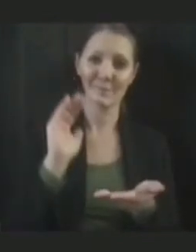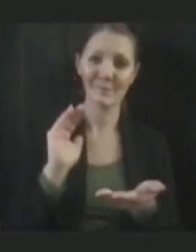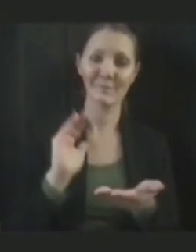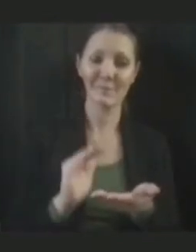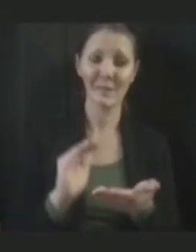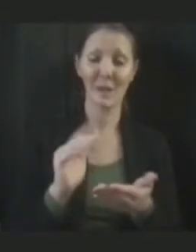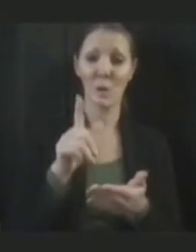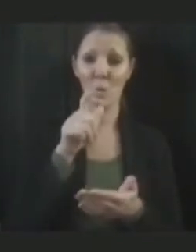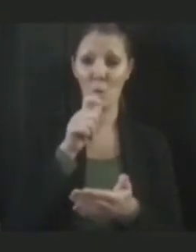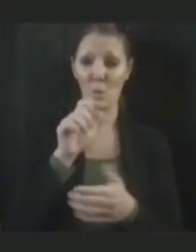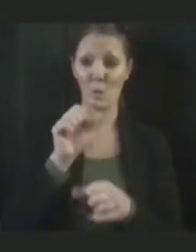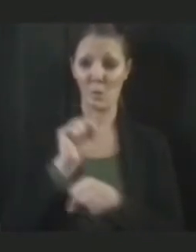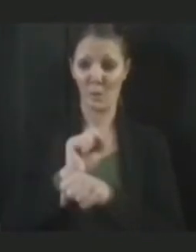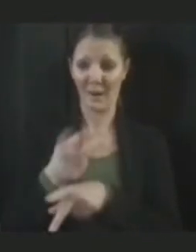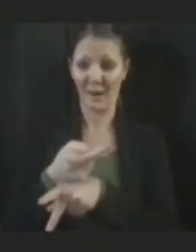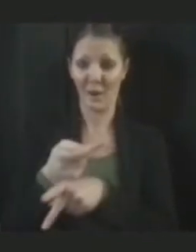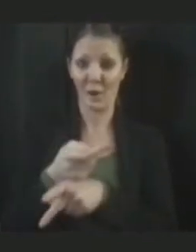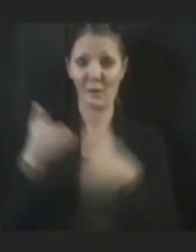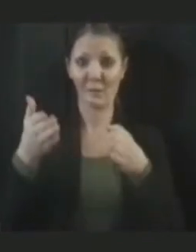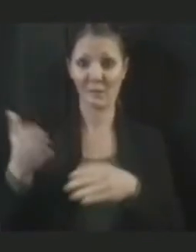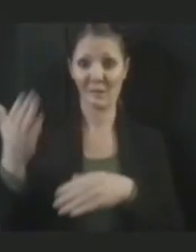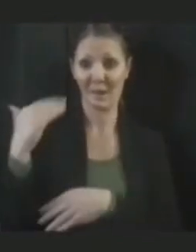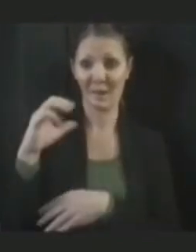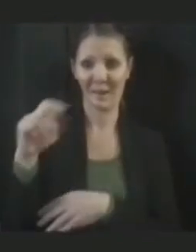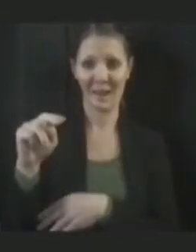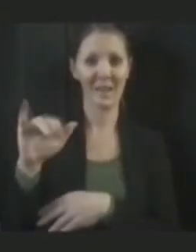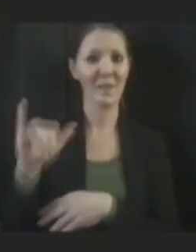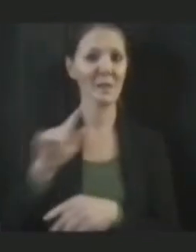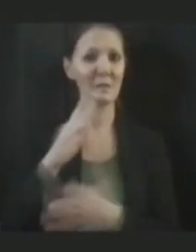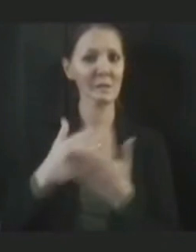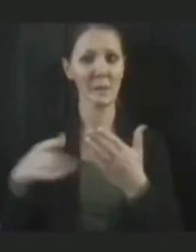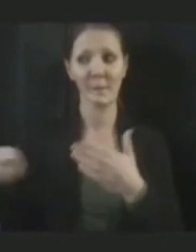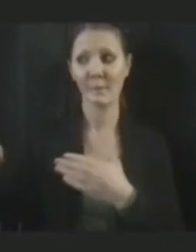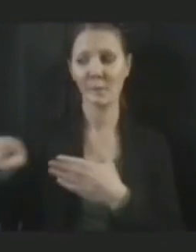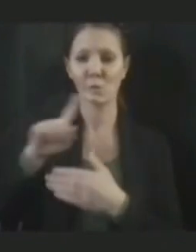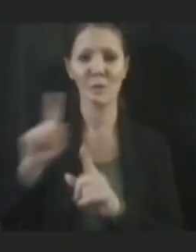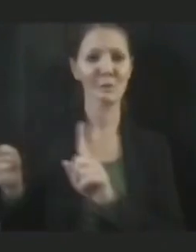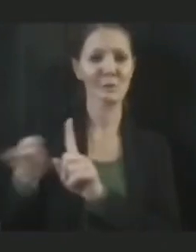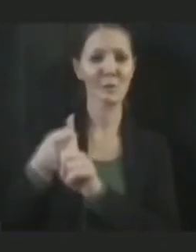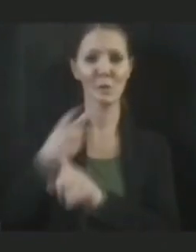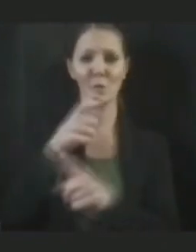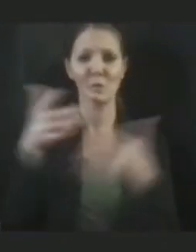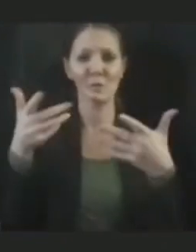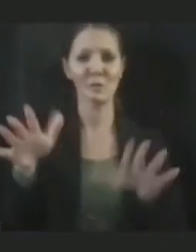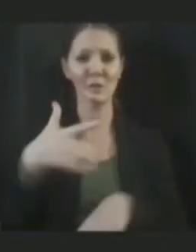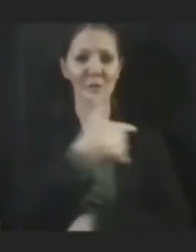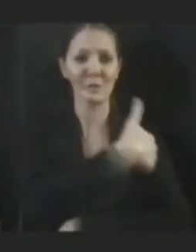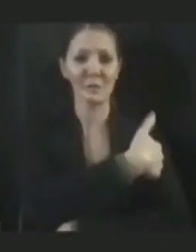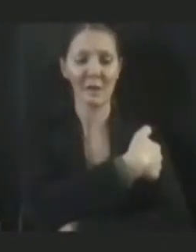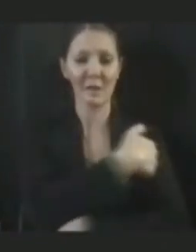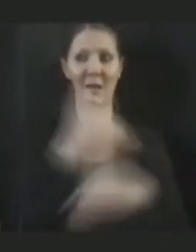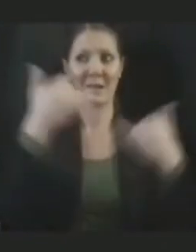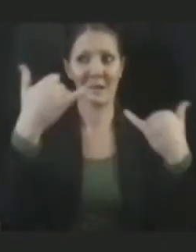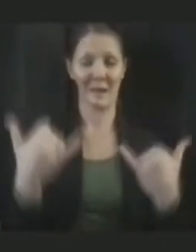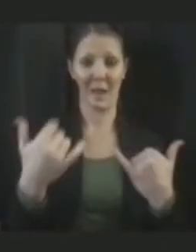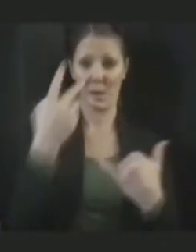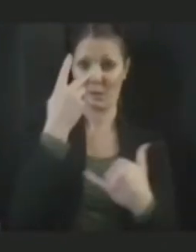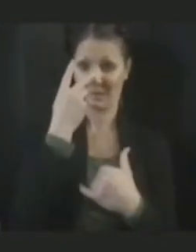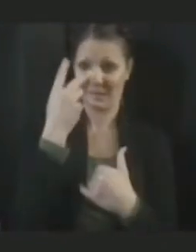were some of the first to be vaccinated. So given the compelling evidence that